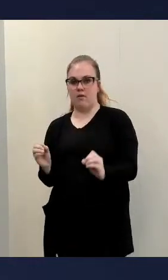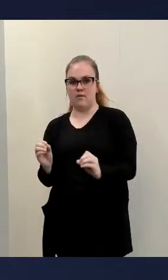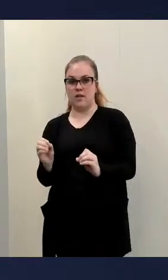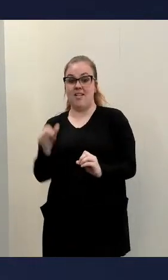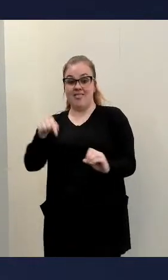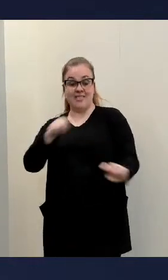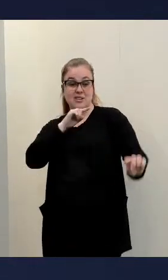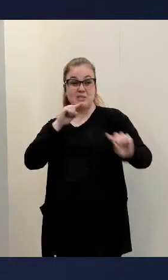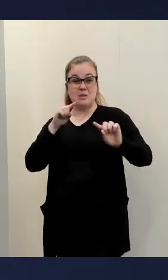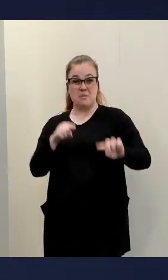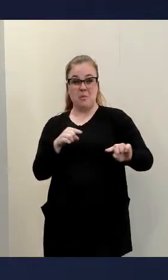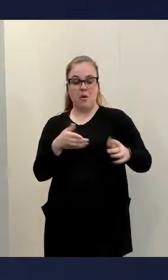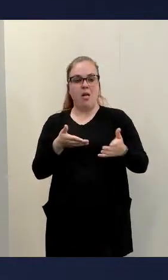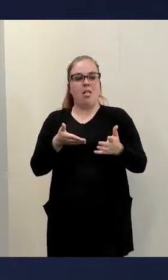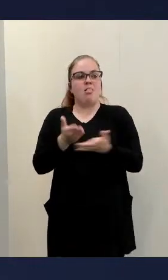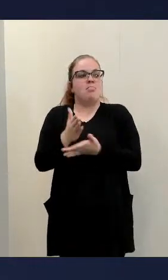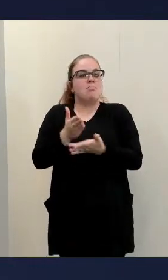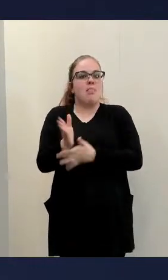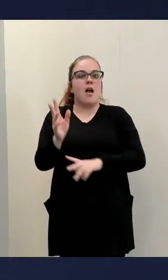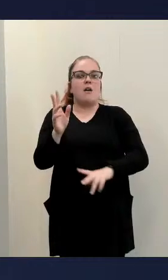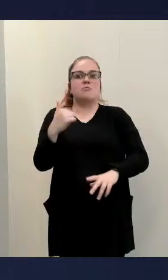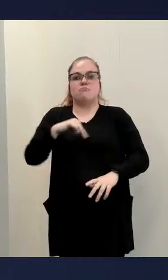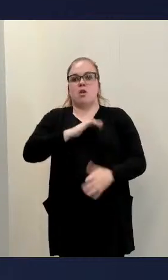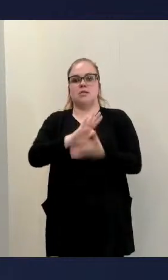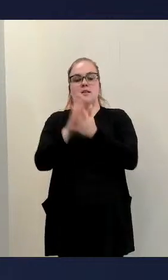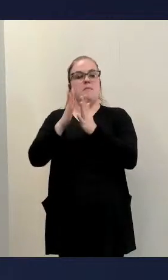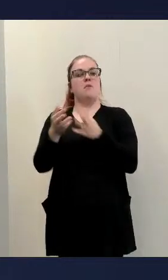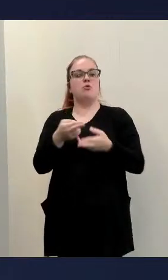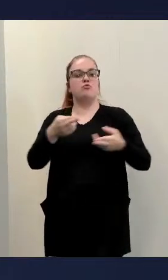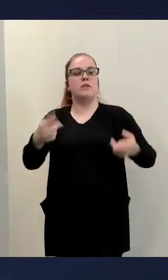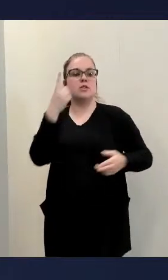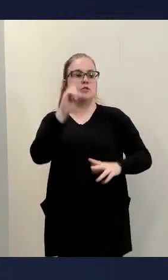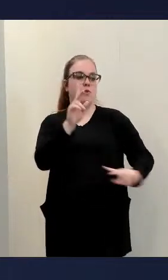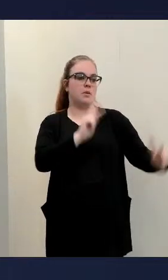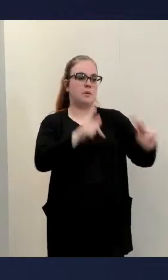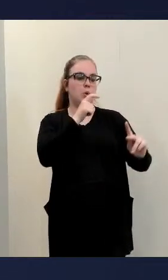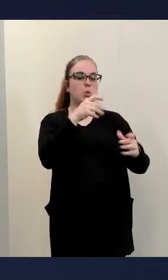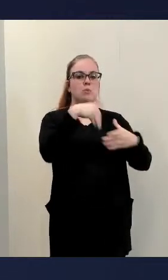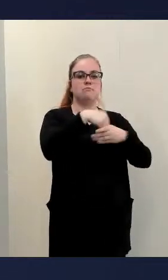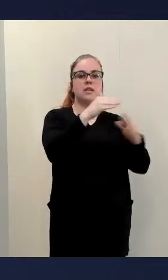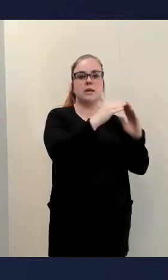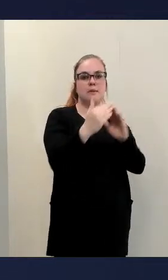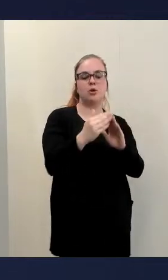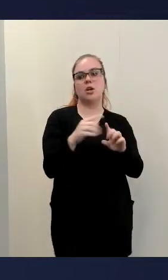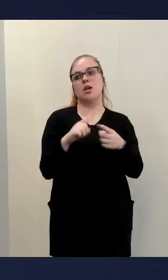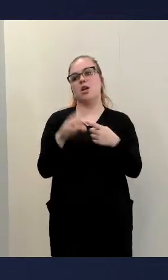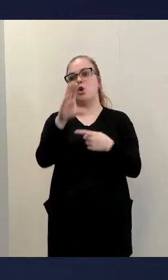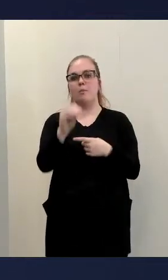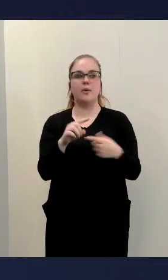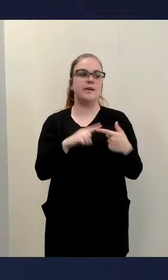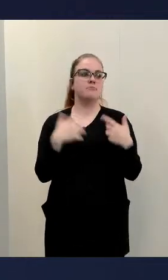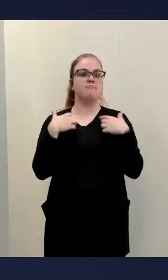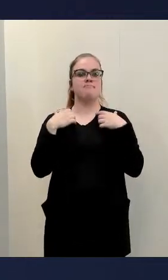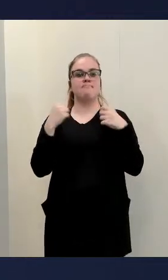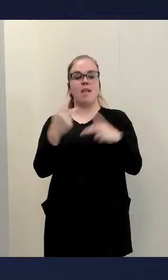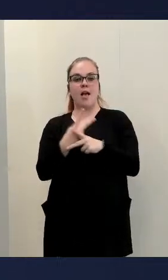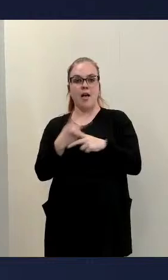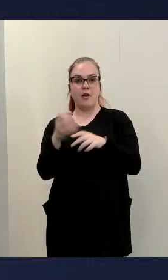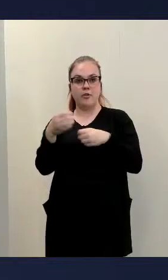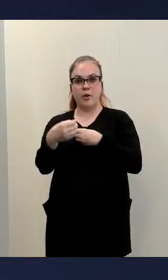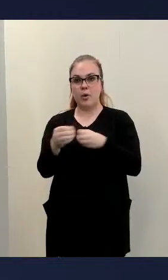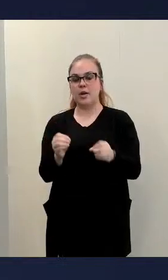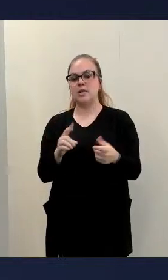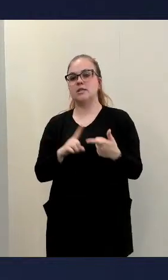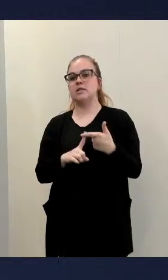this report allows us to be a resource for community members, corporations, healthcare organizations,